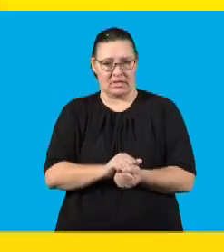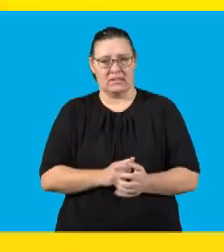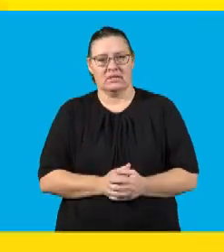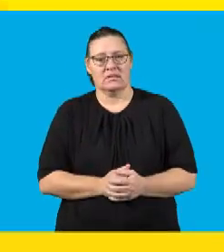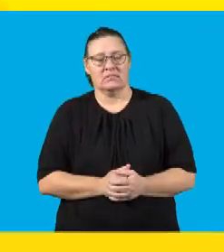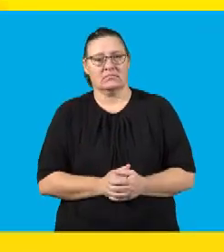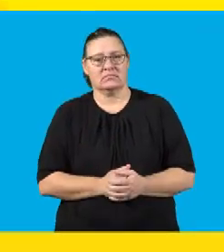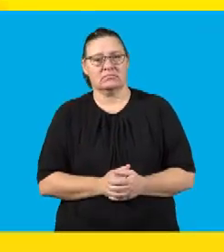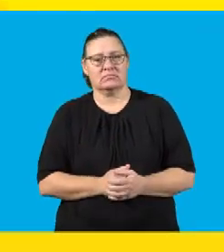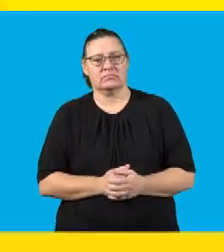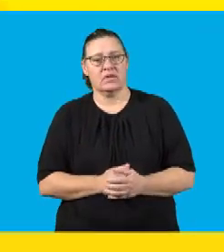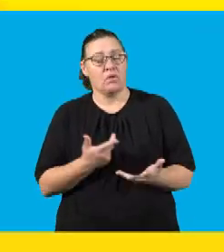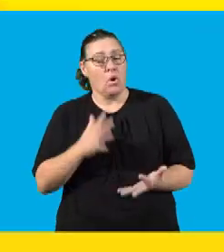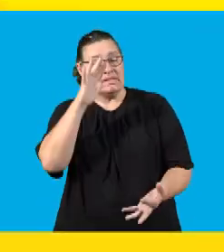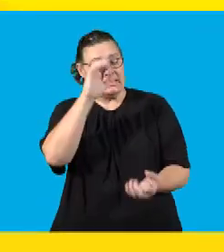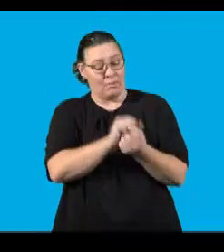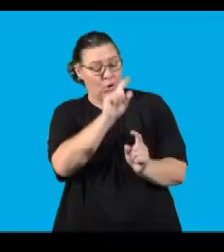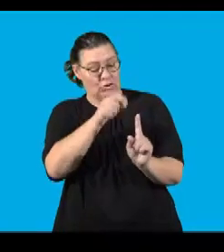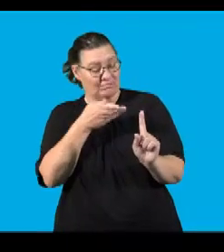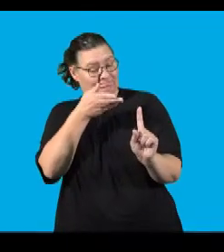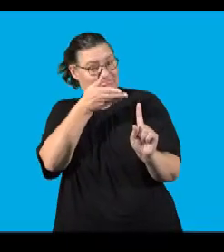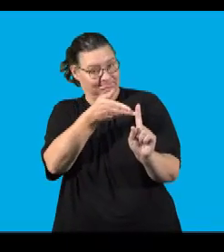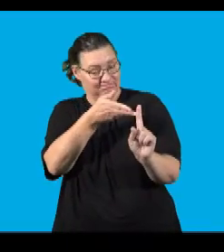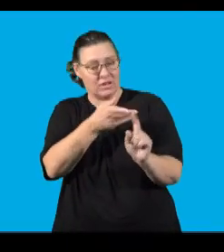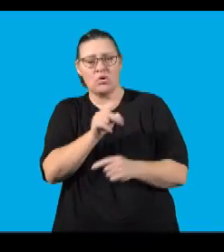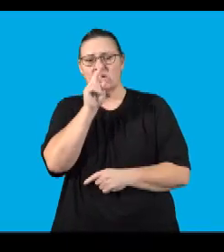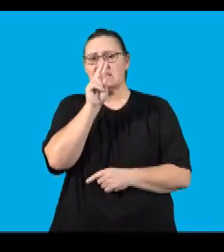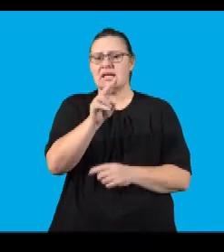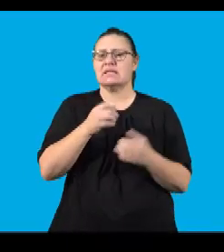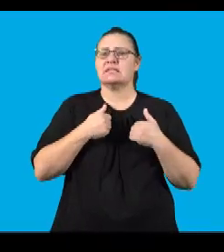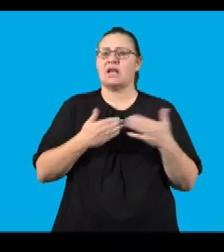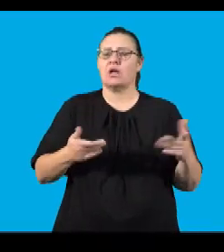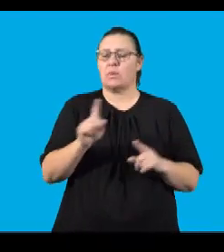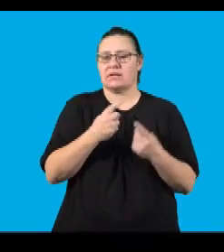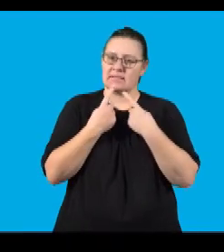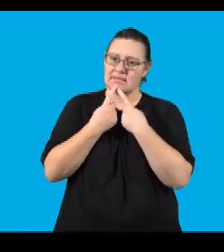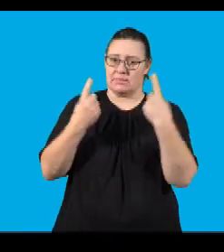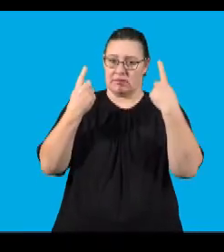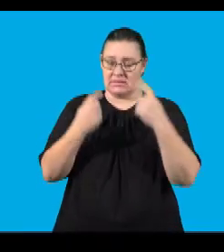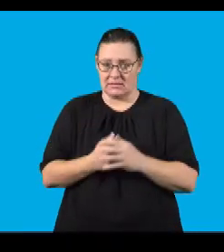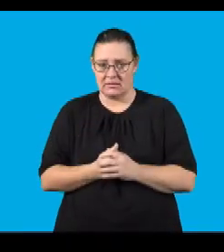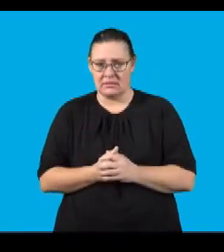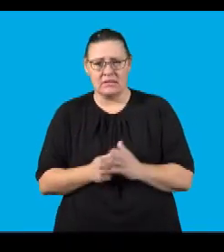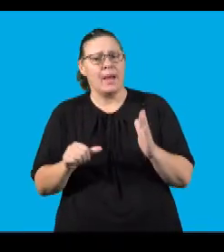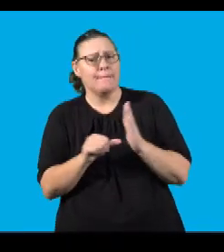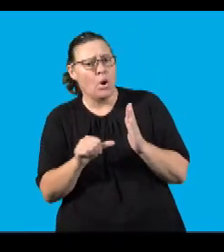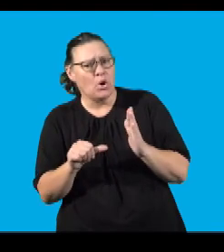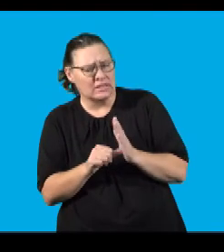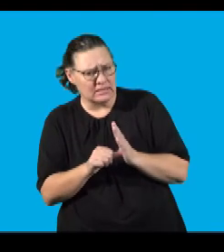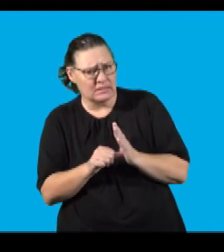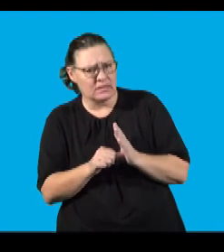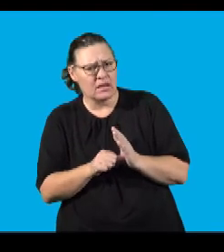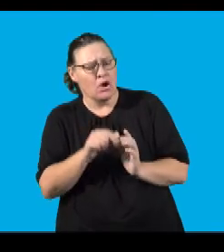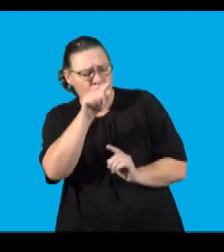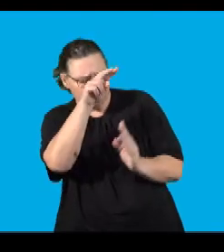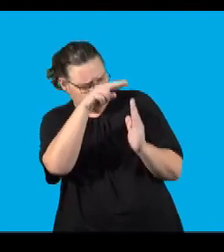summary. When you find yourself at the summary question, you'll always see that it starts with a statement. It's important to take your